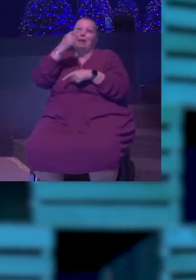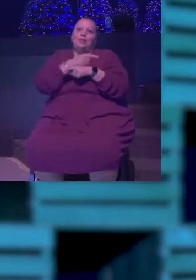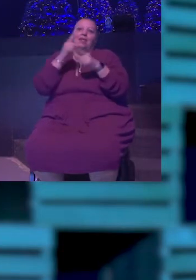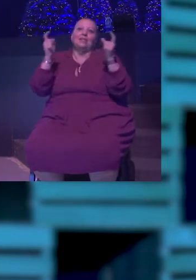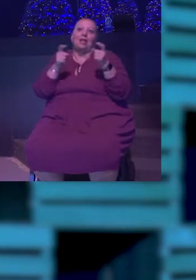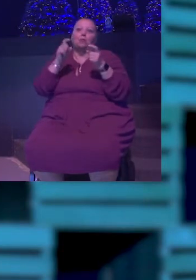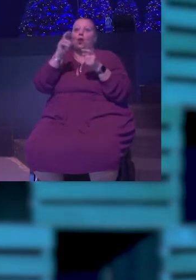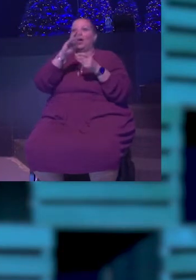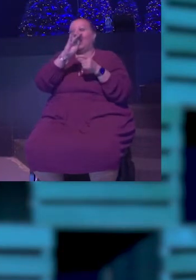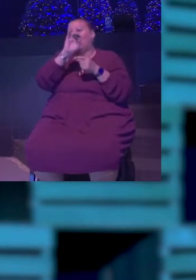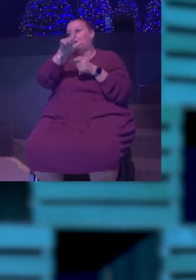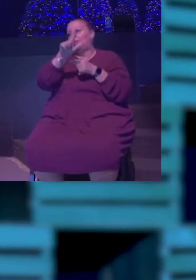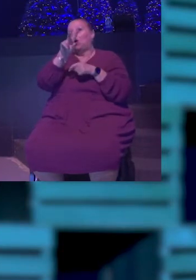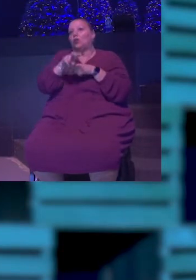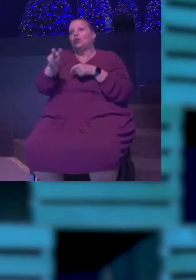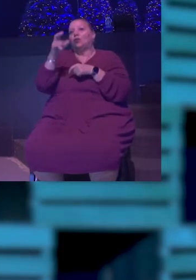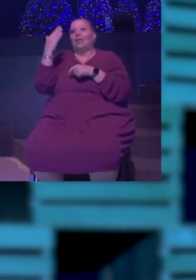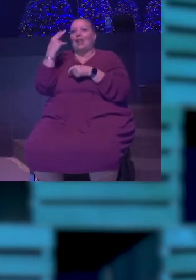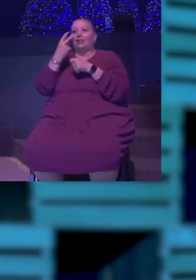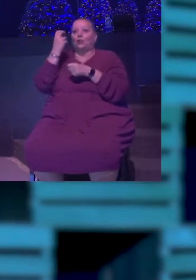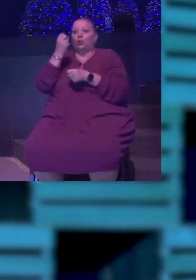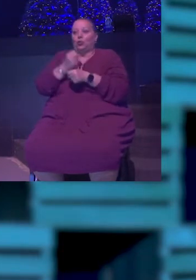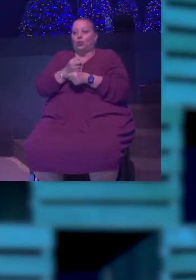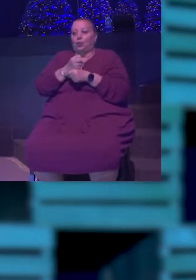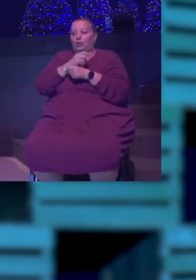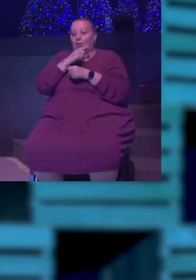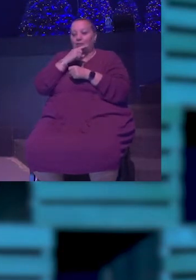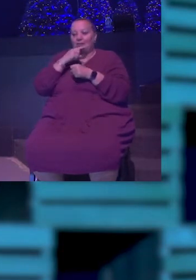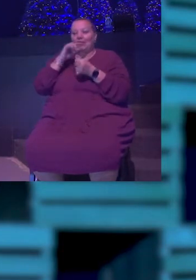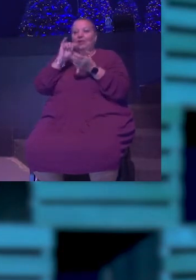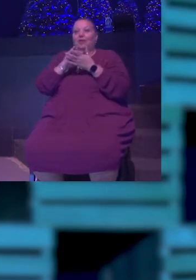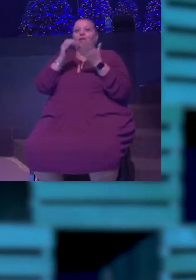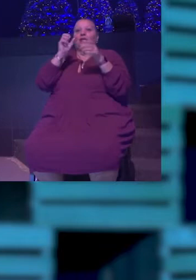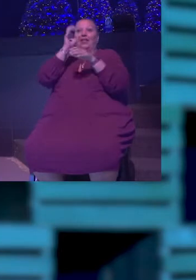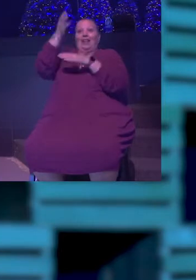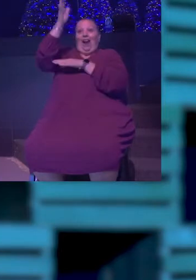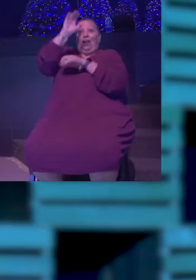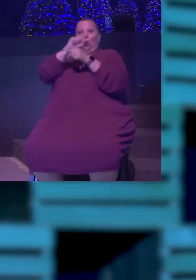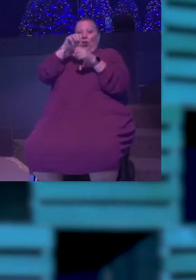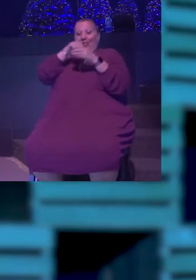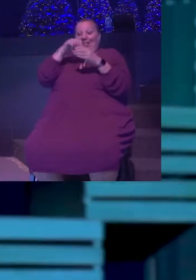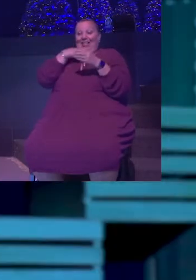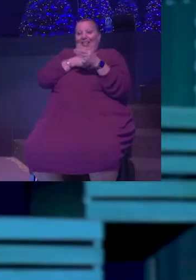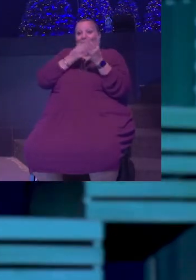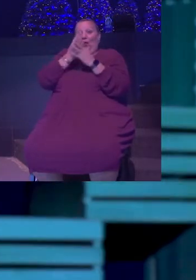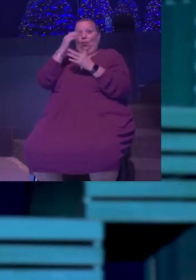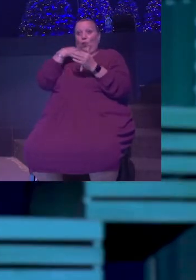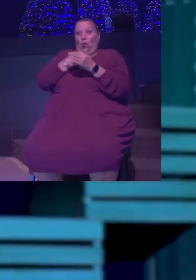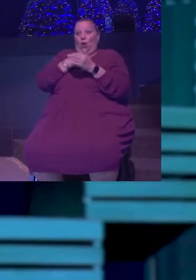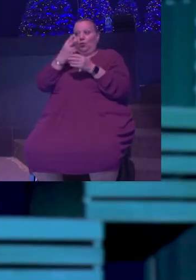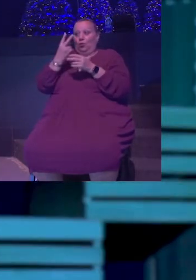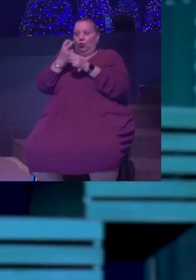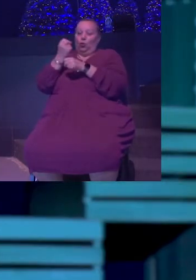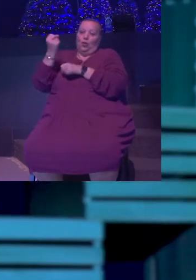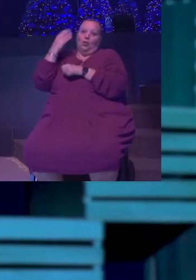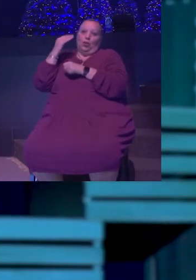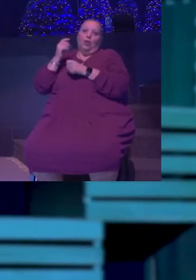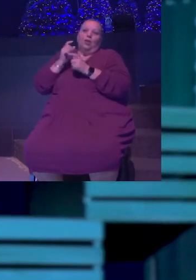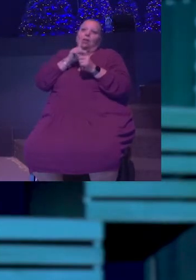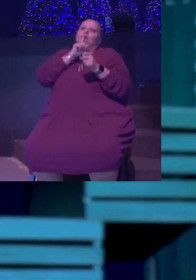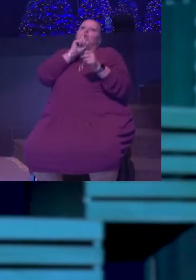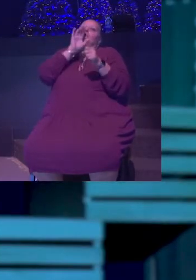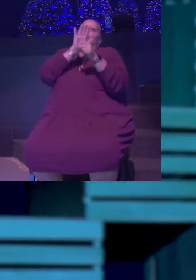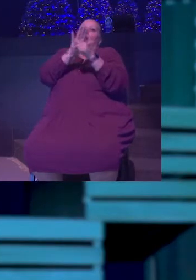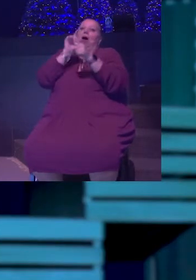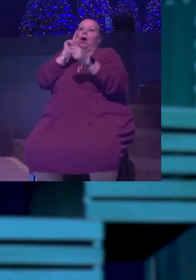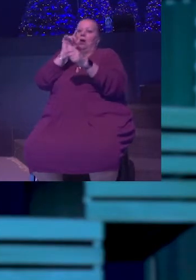our Cannonball journey over the last 2 years, how God worked in us and through us for his glory. 2 years ago, we made generosity commitments